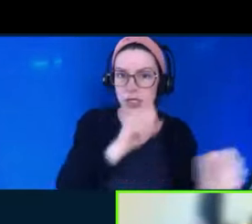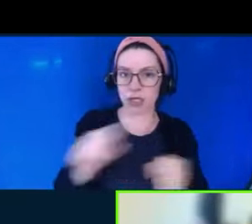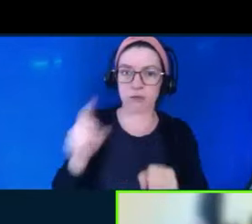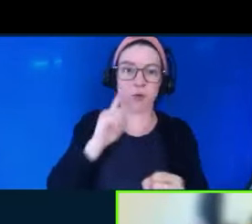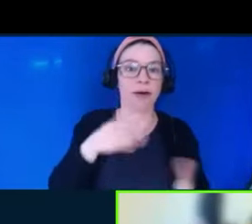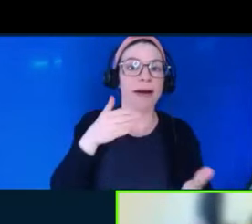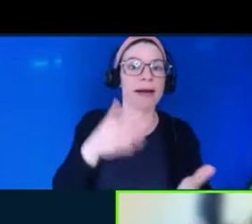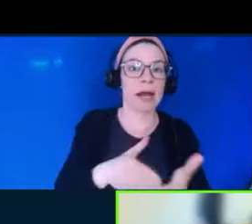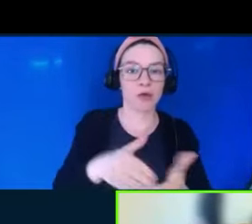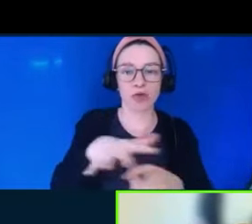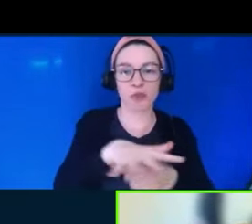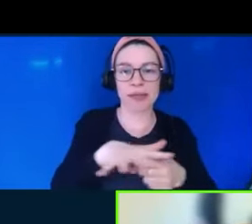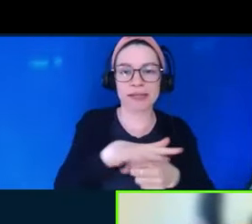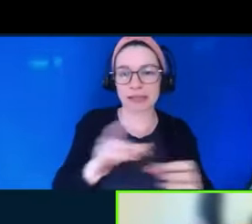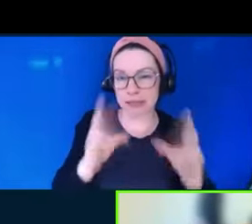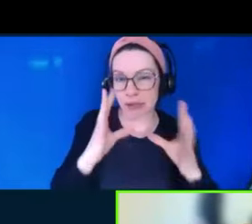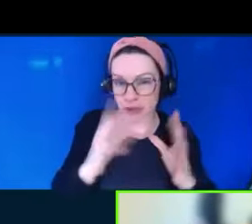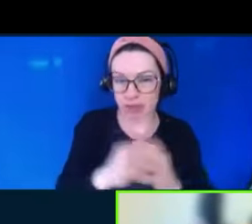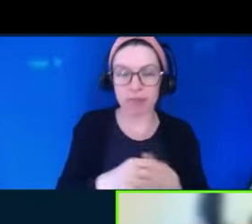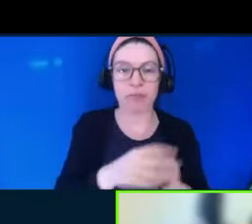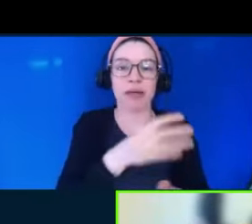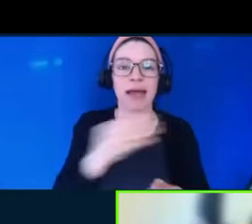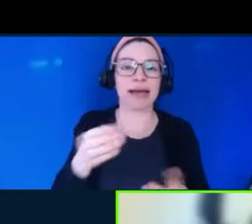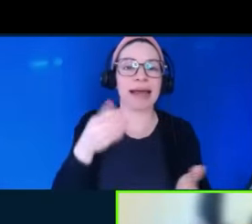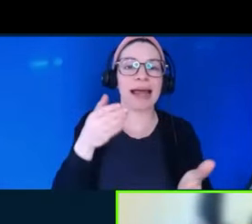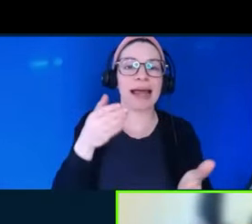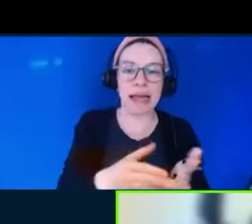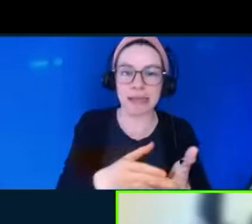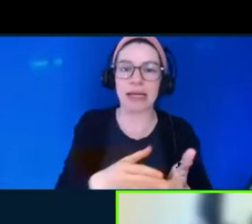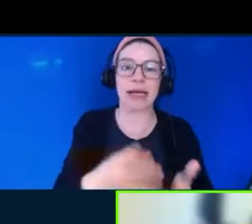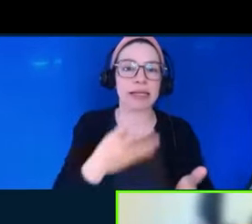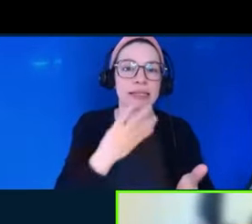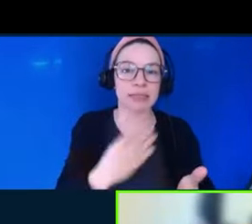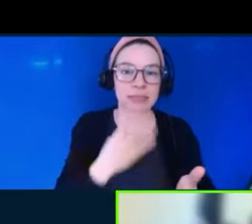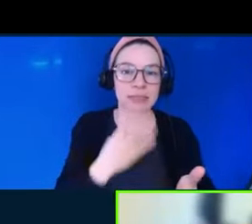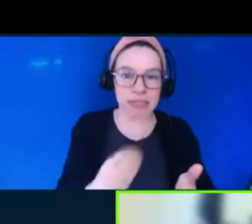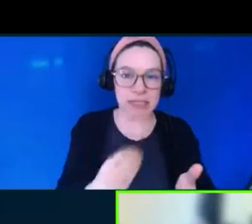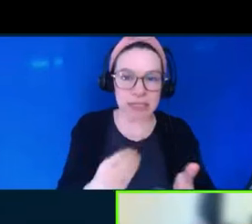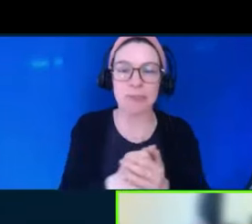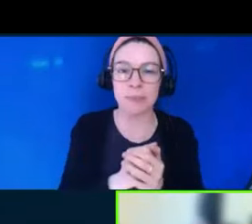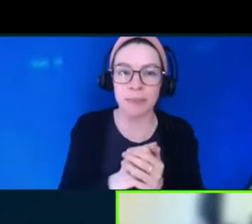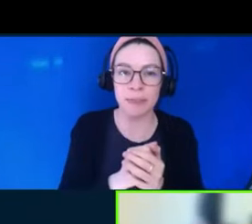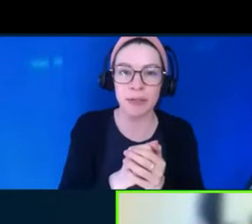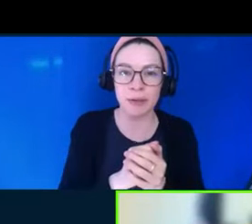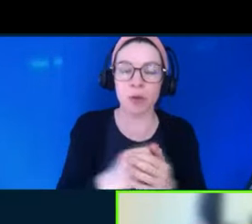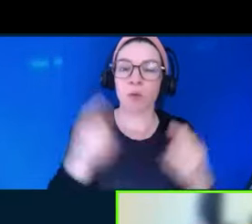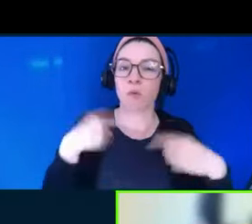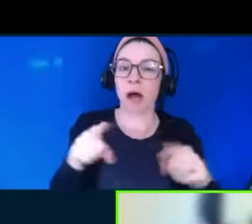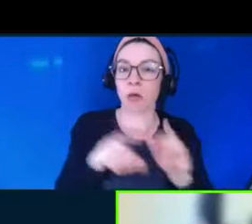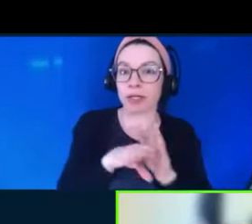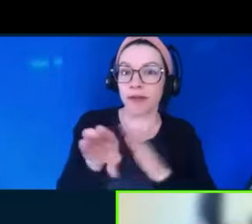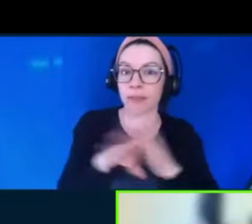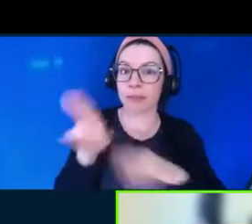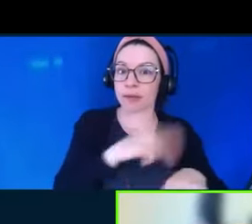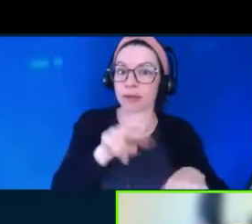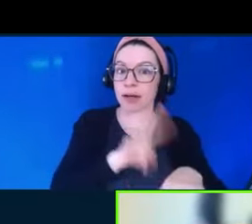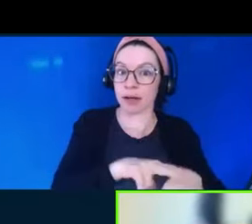Terrorism and the National Strategy to Counter Anti-Semitism, while we develop a national strategy to